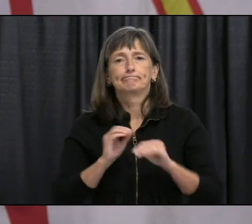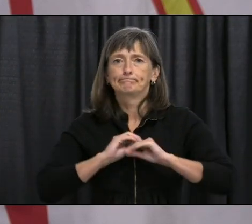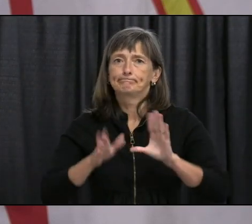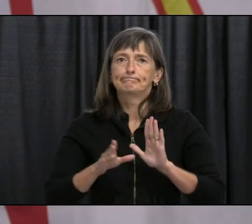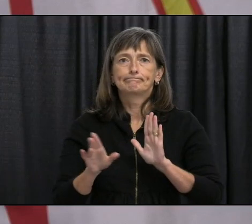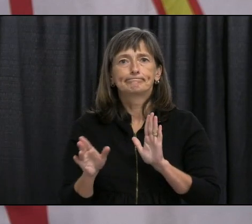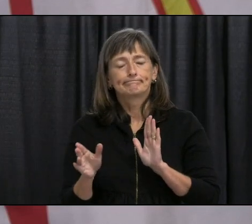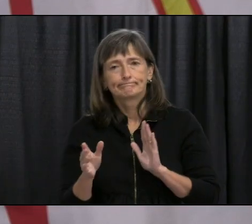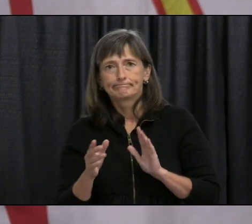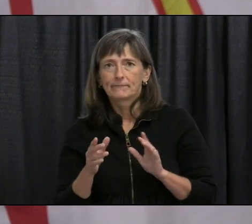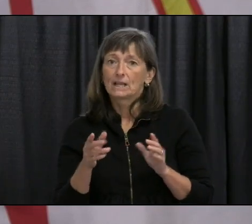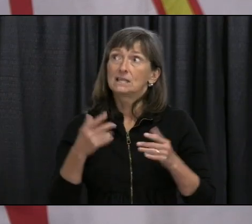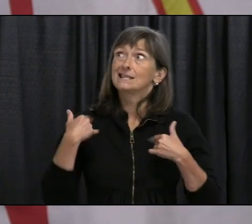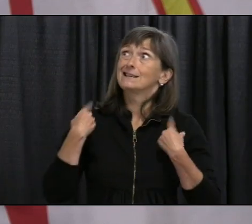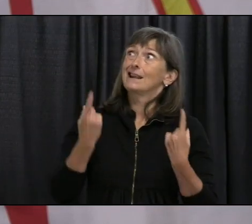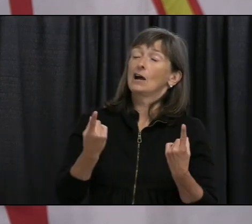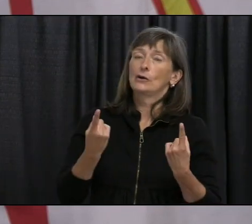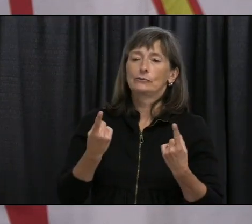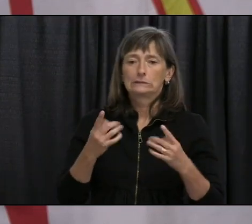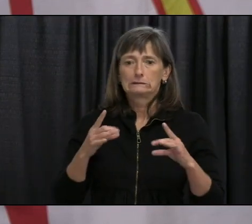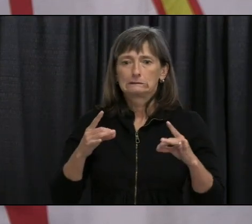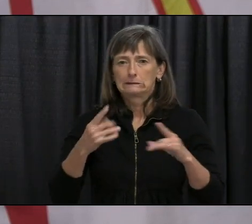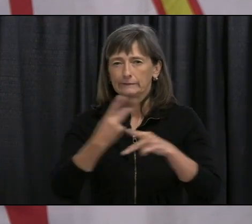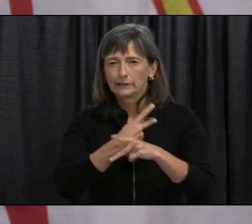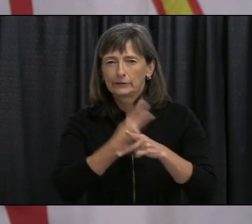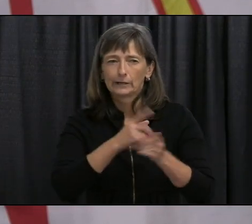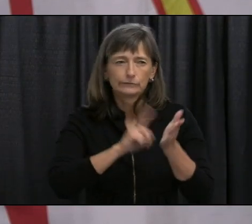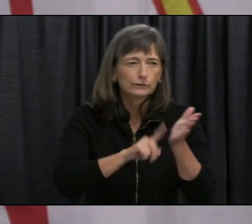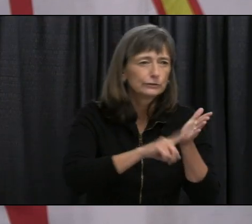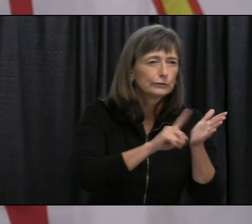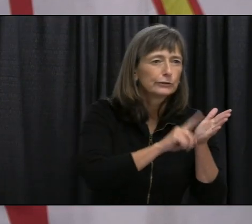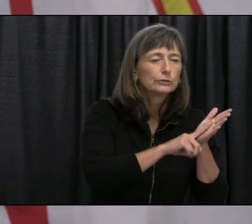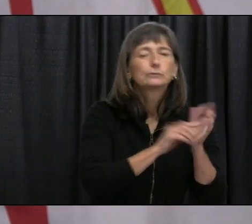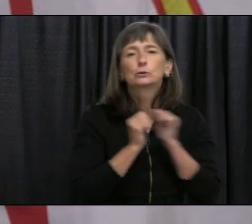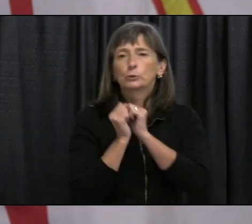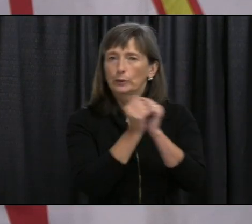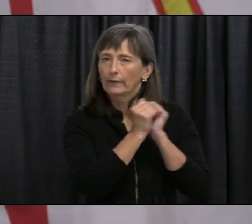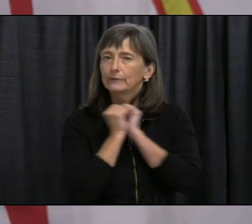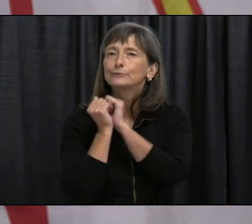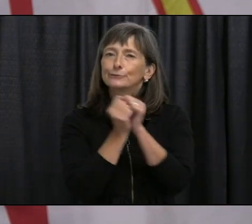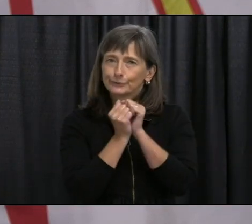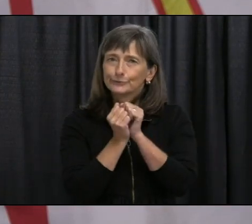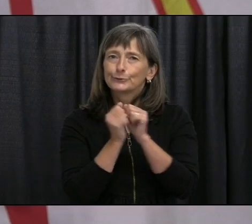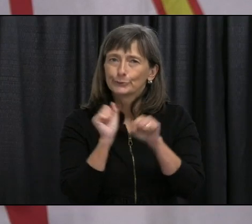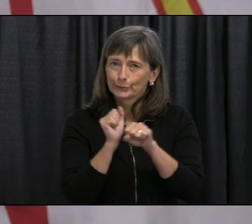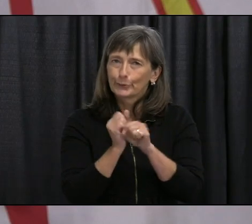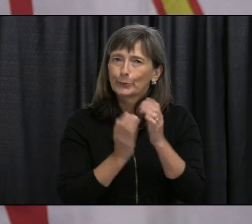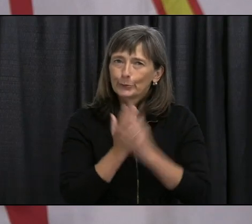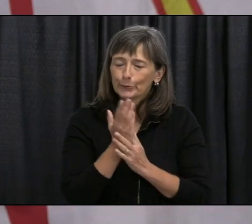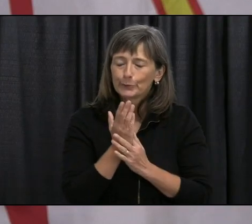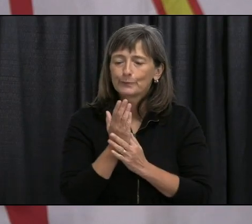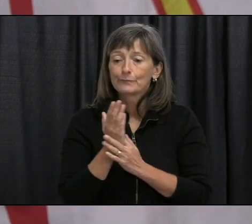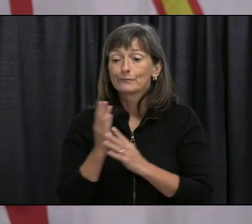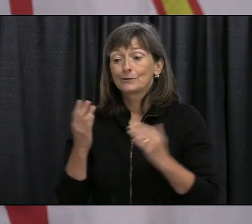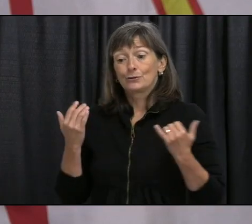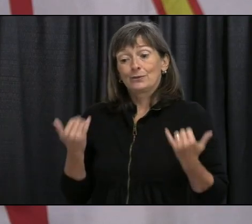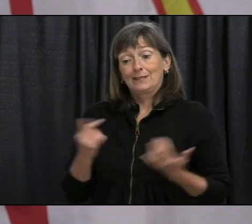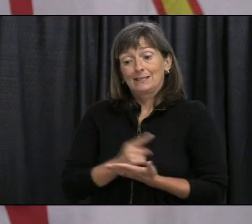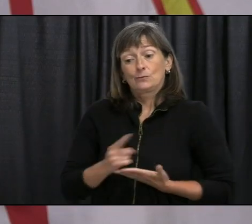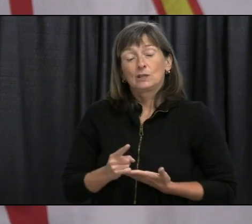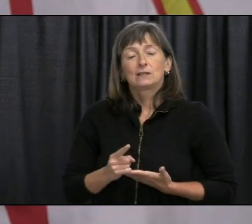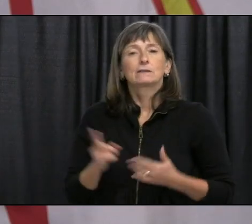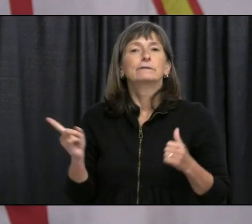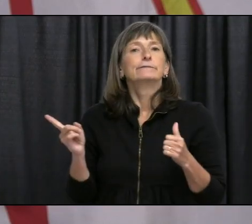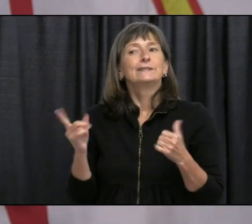the unknowns of this virus together, and we will continue to do so. This week marks 6 months since the declaration was first issued in the